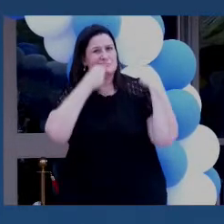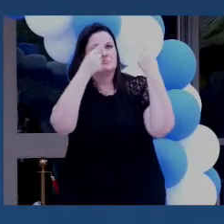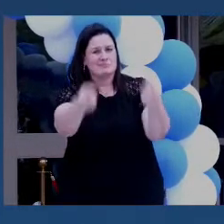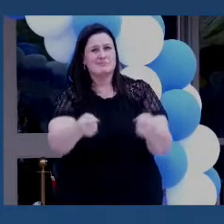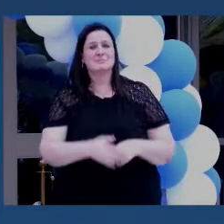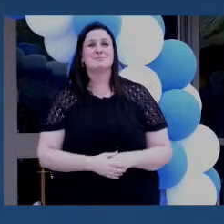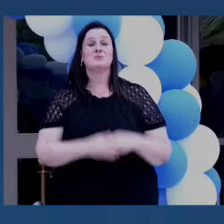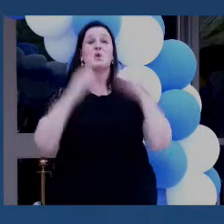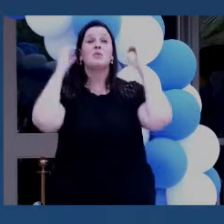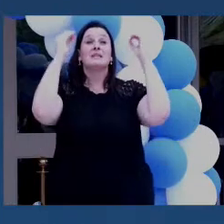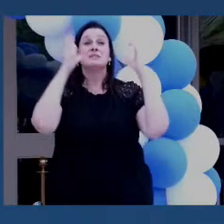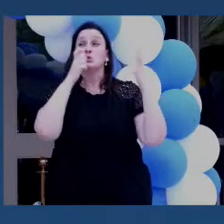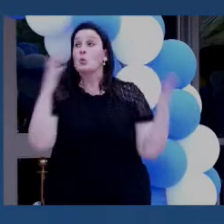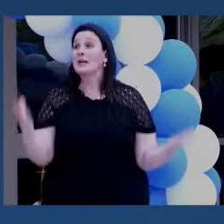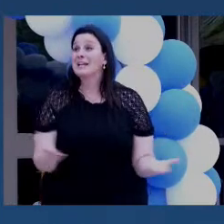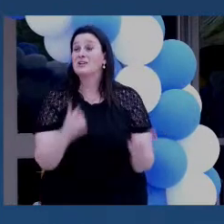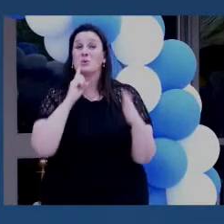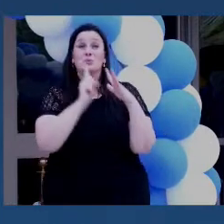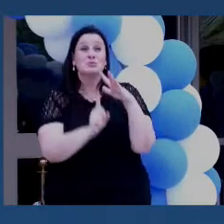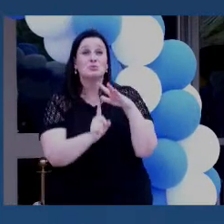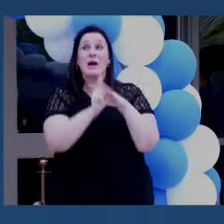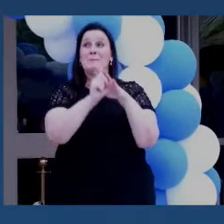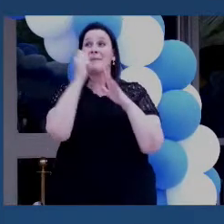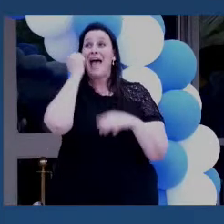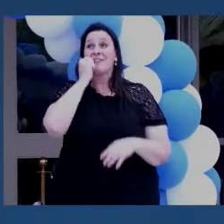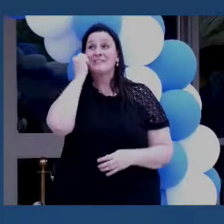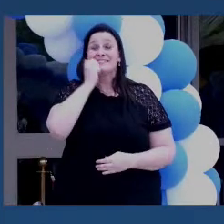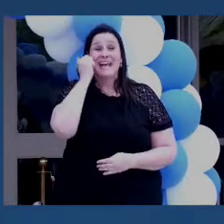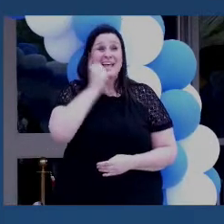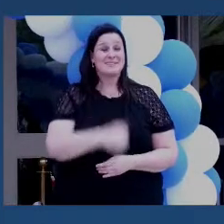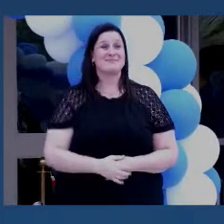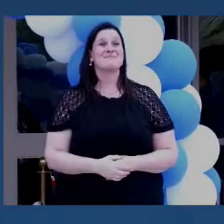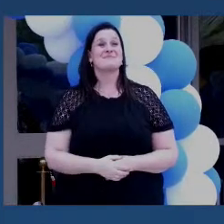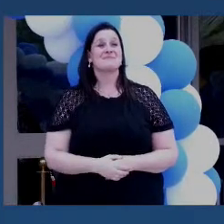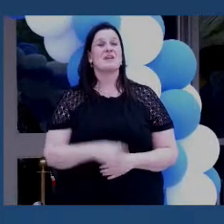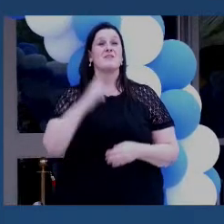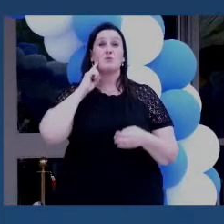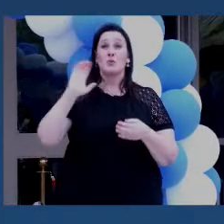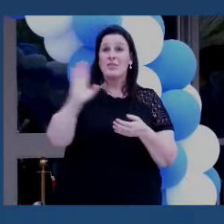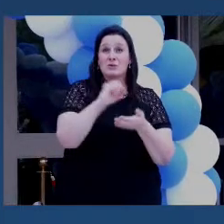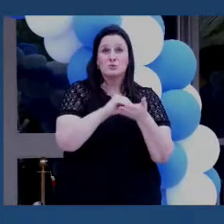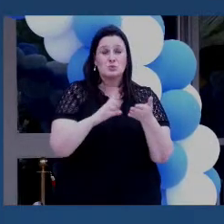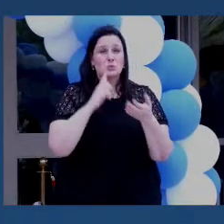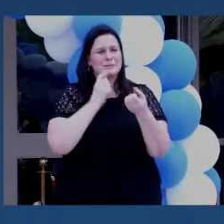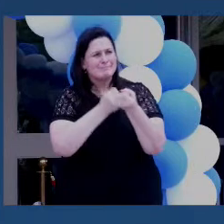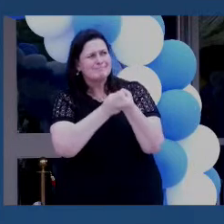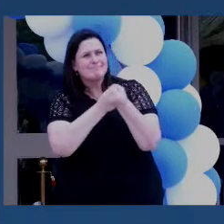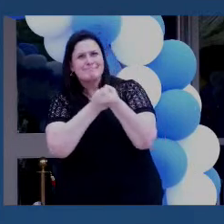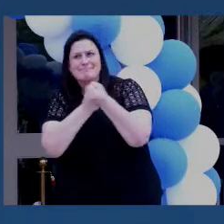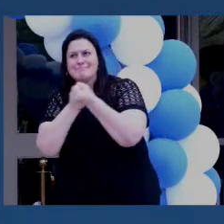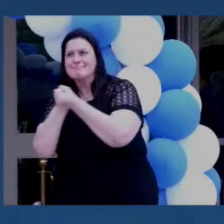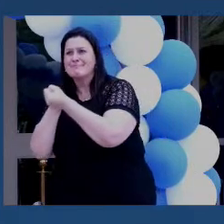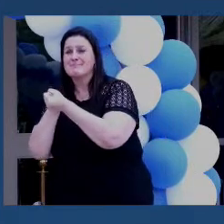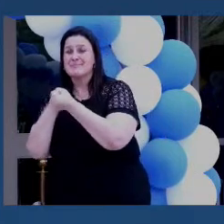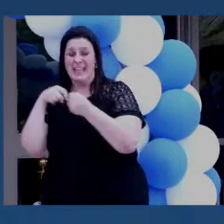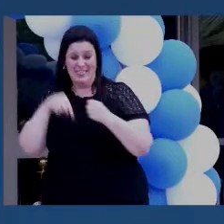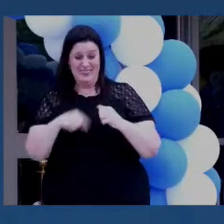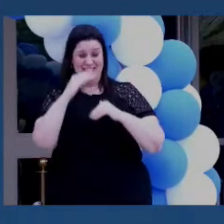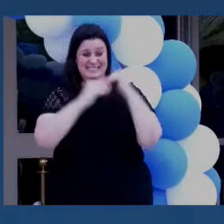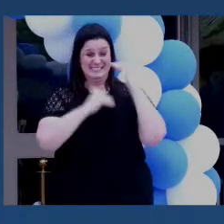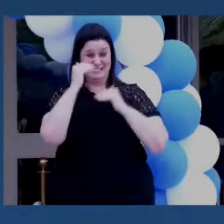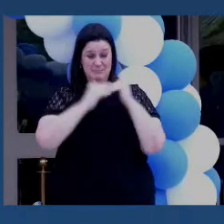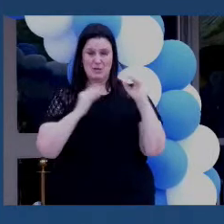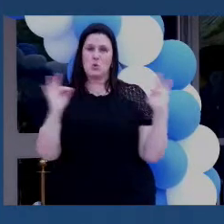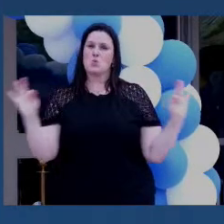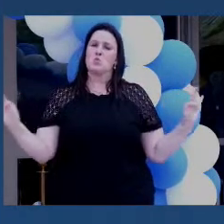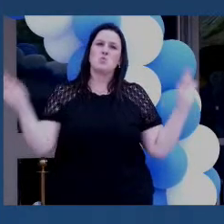educators who are here, who show up every day for their students, this building is worthy